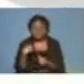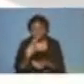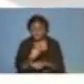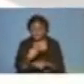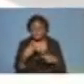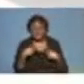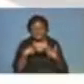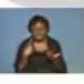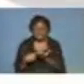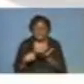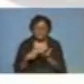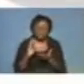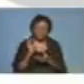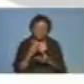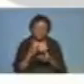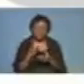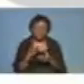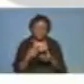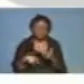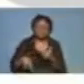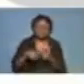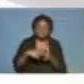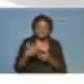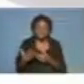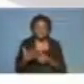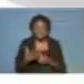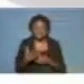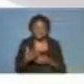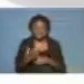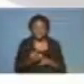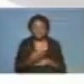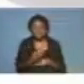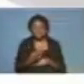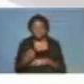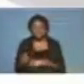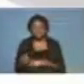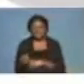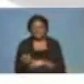we've returned their goods, and we expect those businesses to be in compliance in a short period of time.